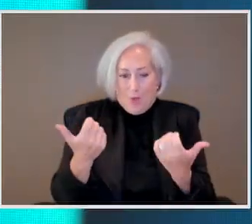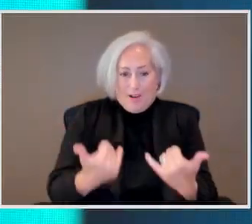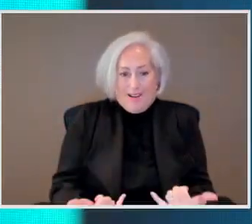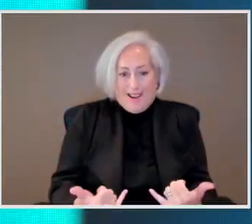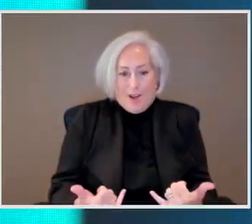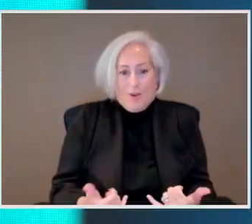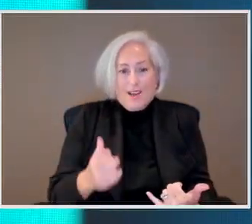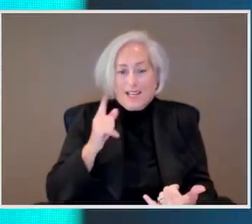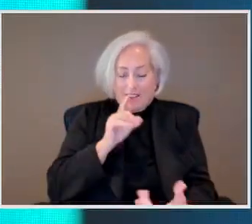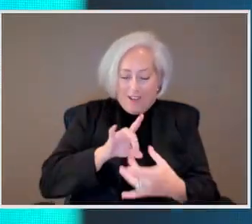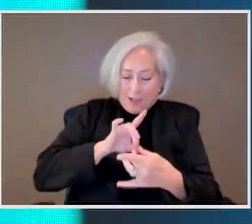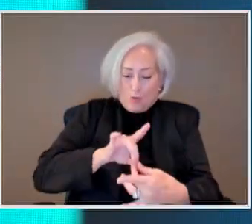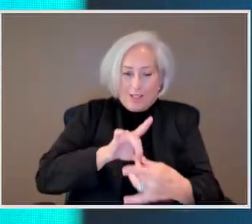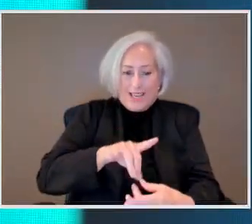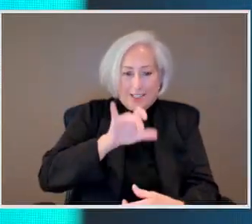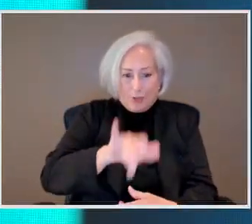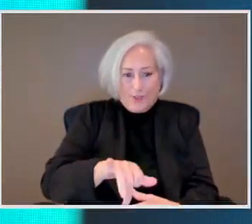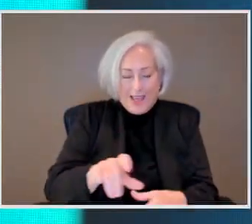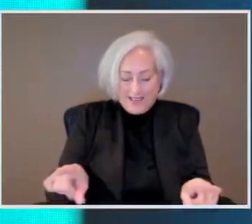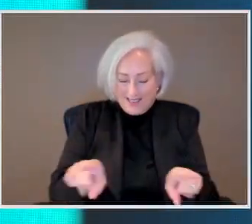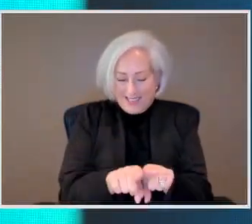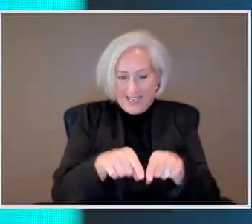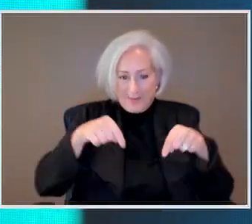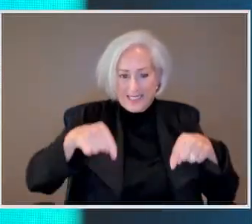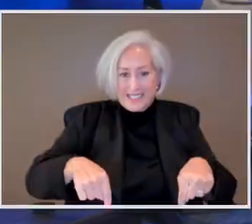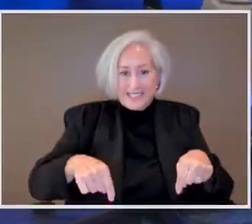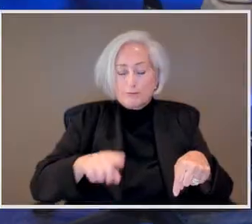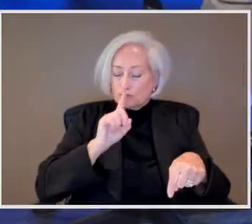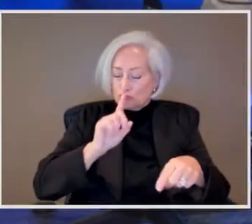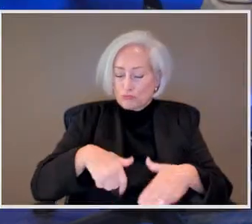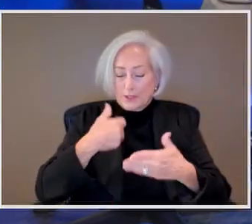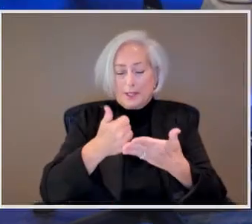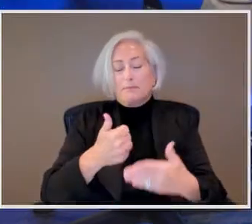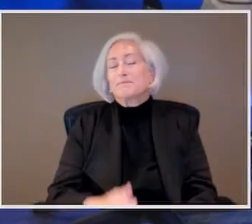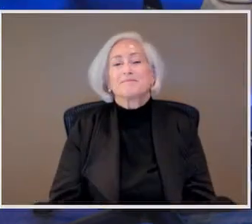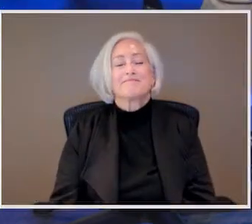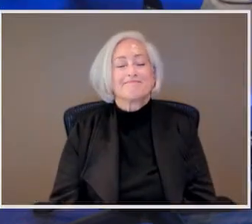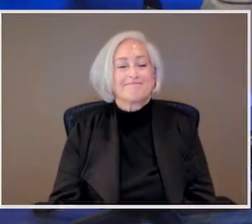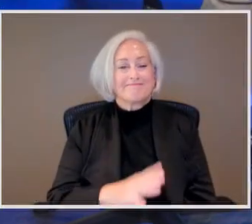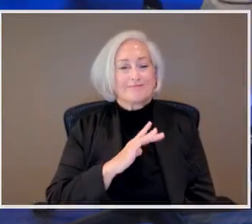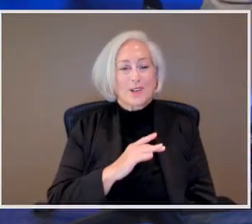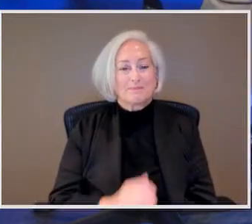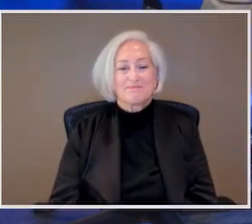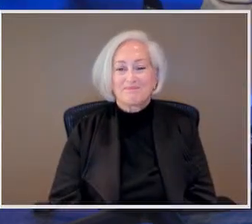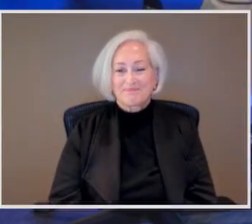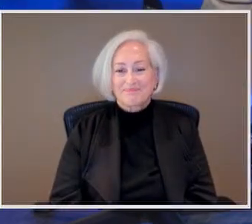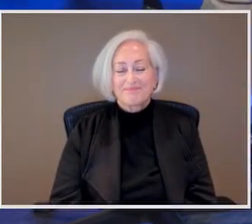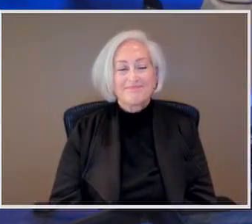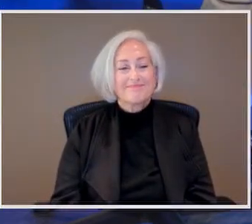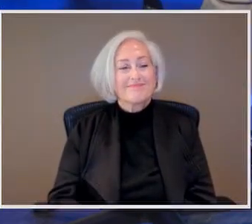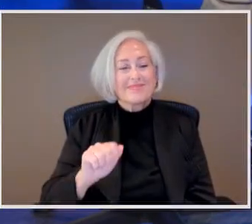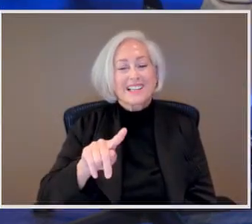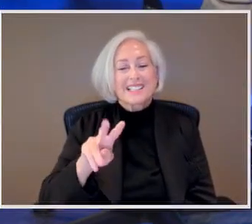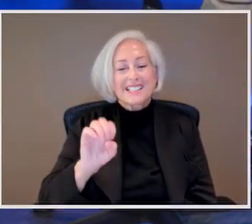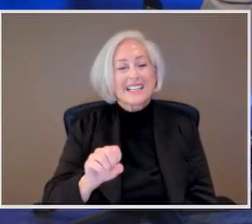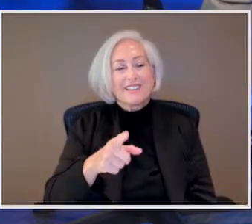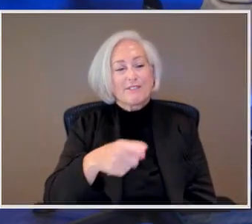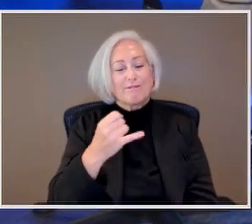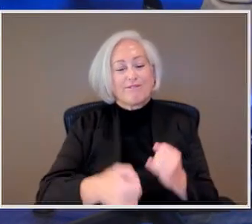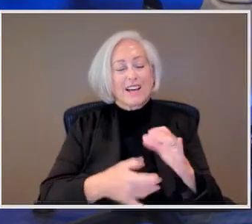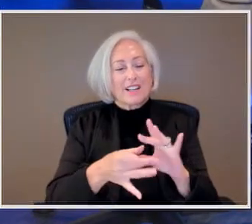can relate to as well as I did this, I think it'd be really helpful. Fantastic. Steve, what do you want the big